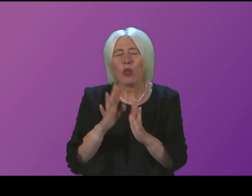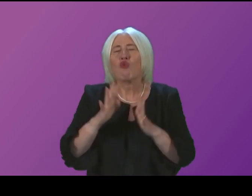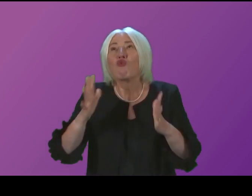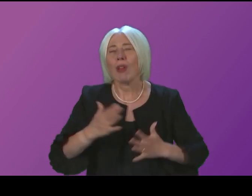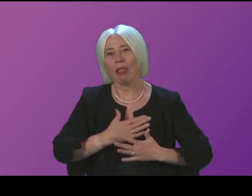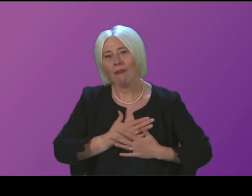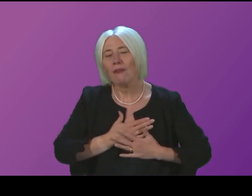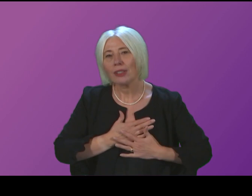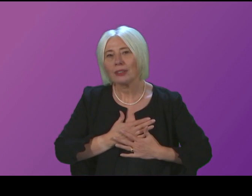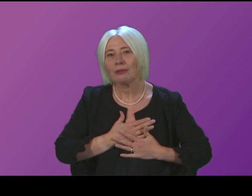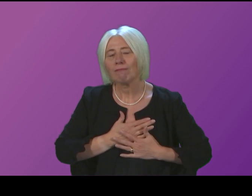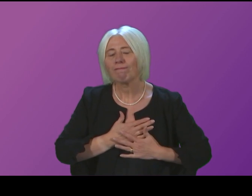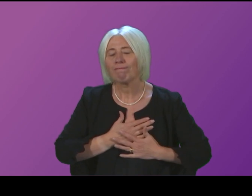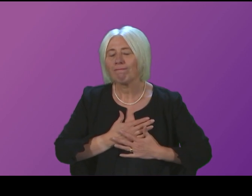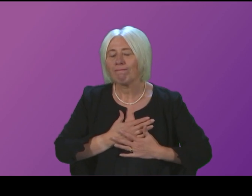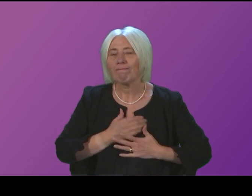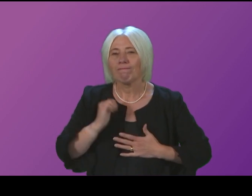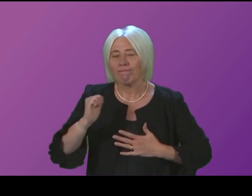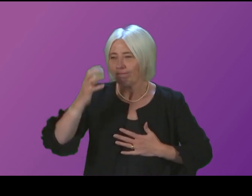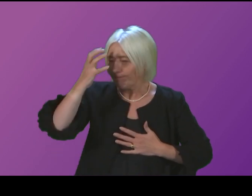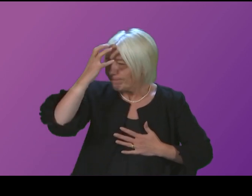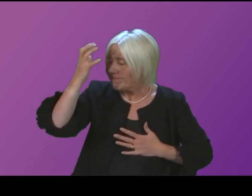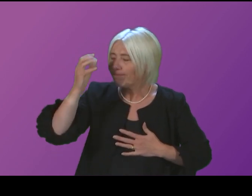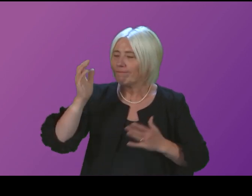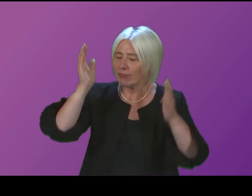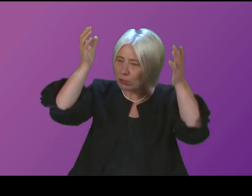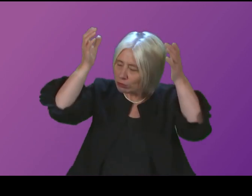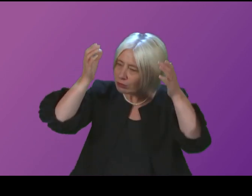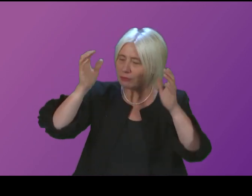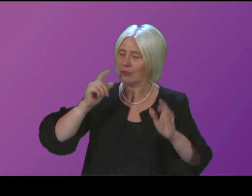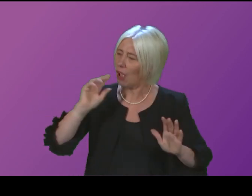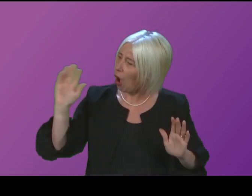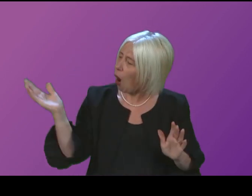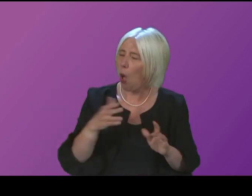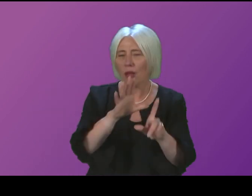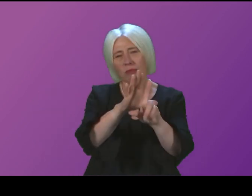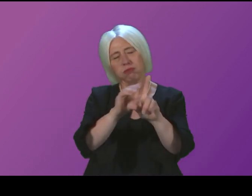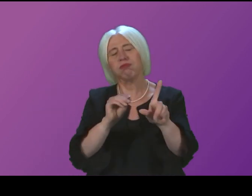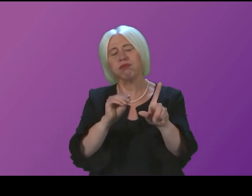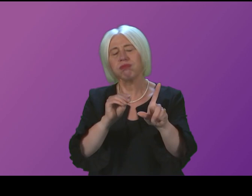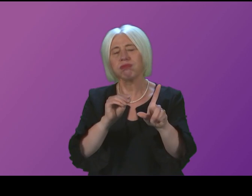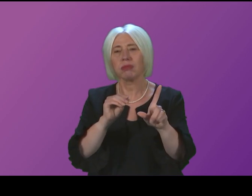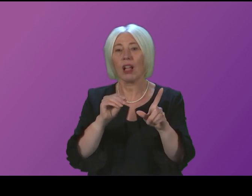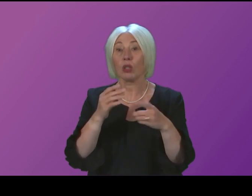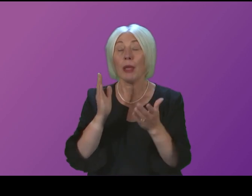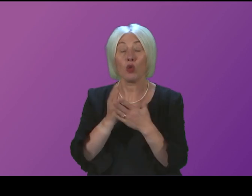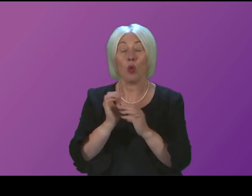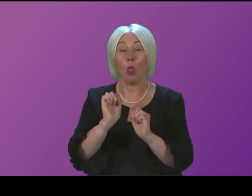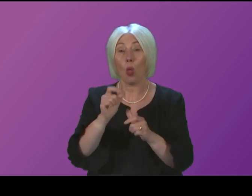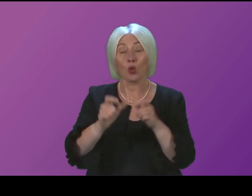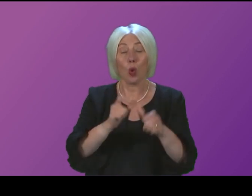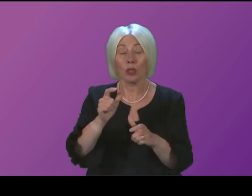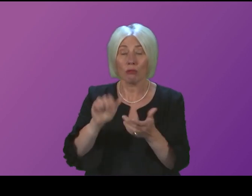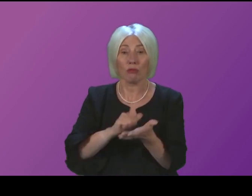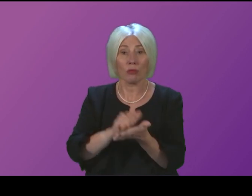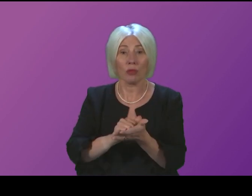Presiding Officer, Your Majesties, the measure of her example inspired so many of us to fulfil the promise of those words. On behalf